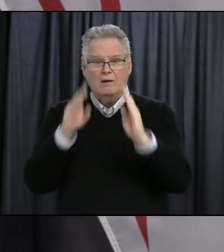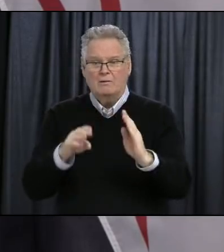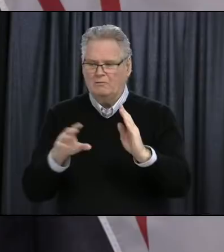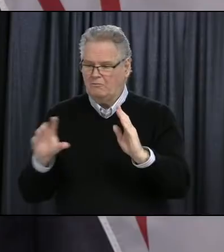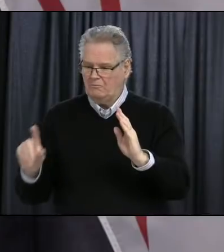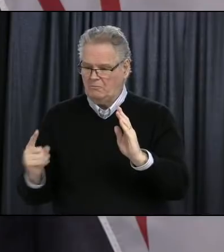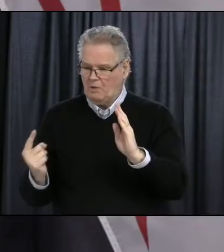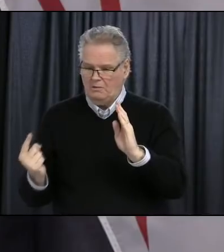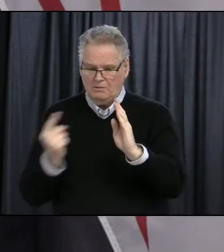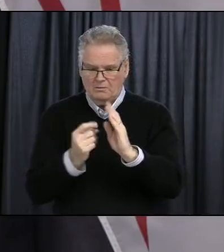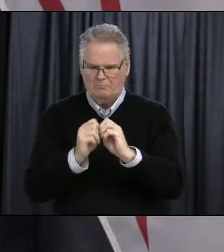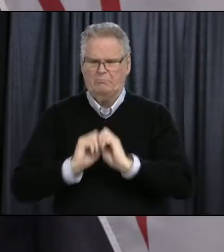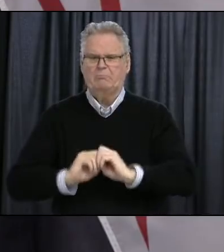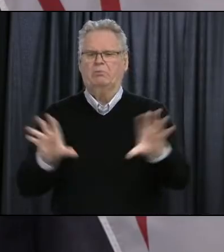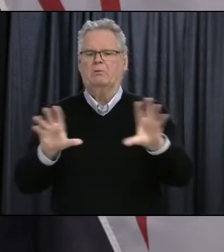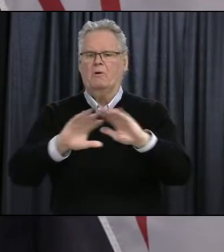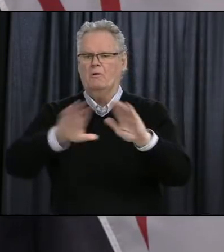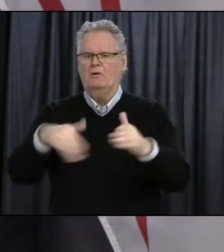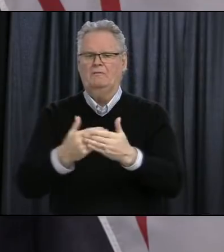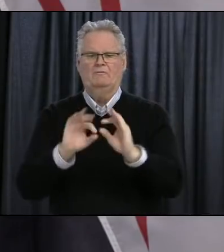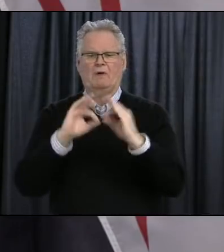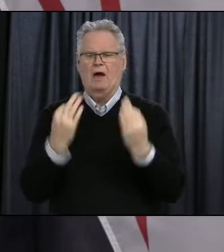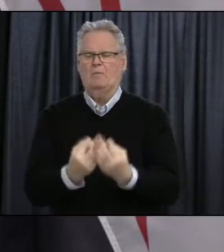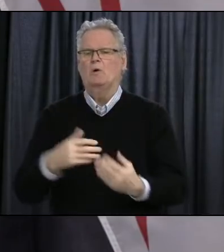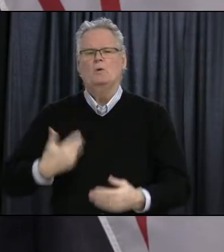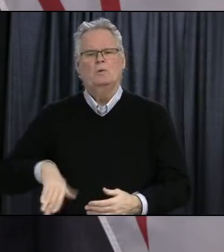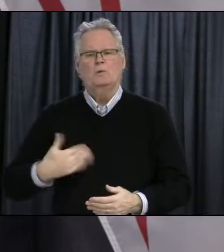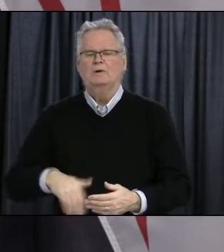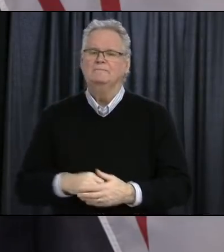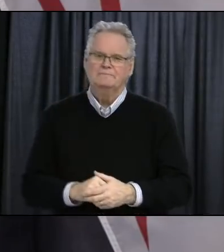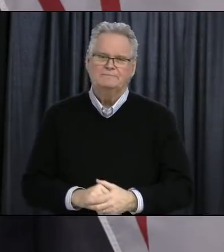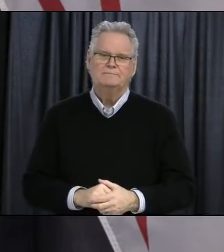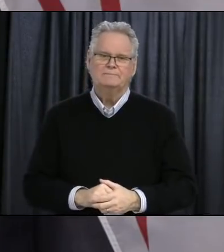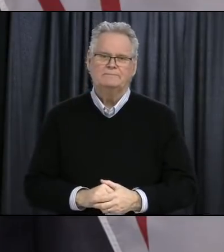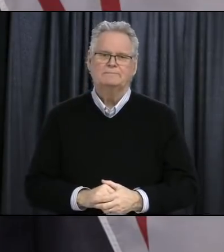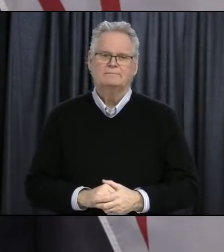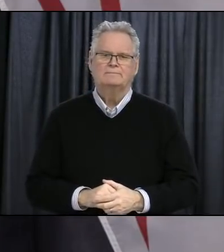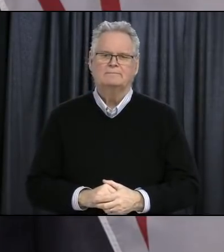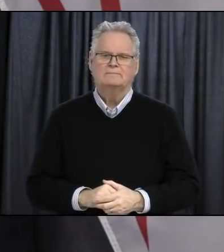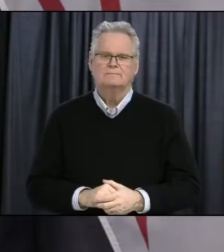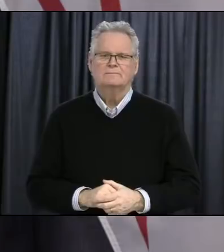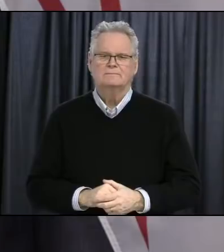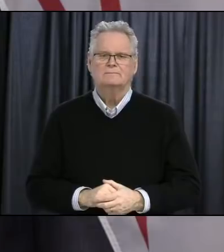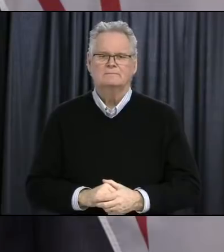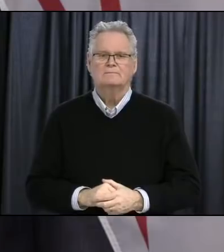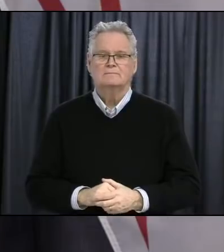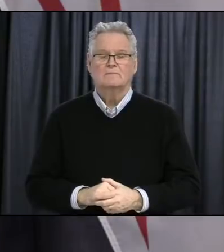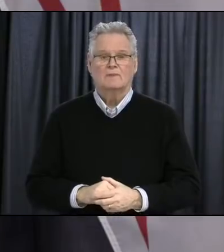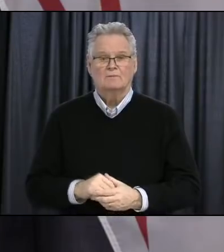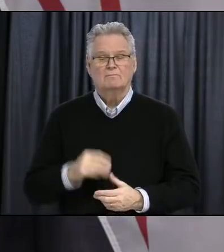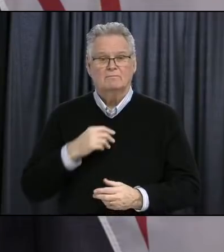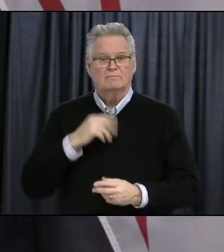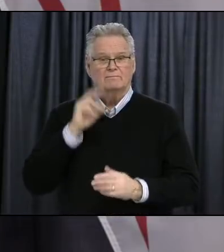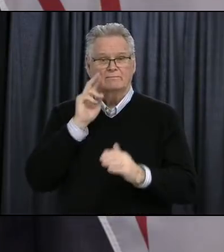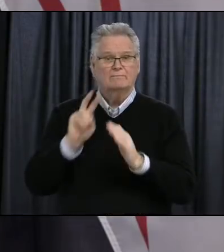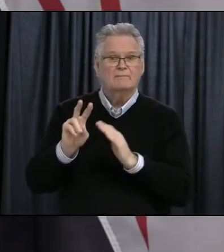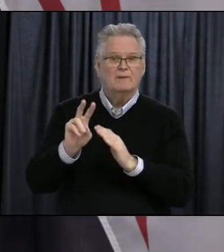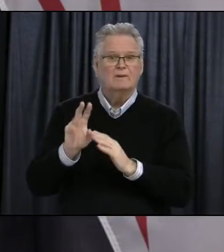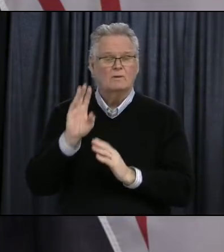infected. We know that as time goes on, we're going to see more of this variant circulating in other parts of the